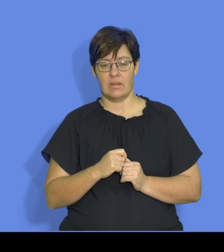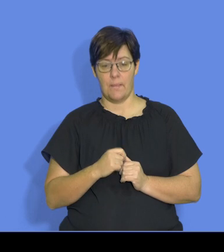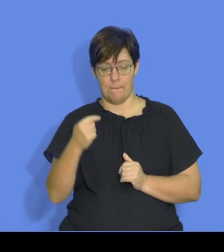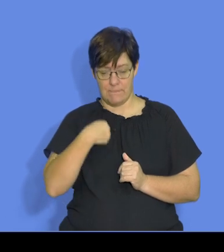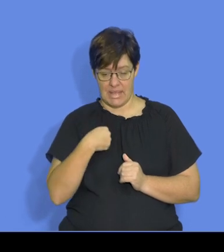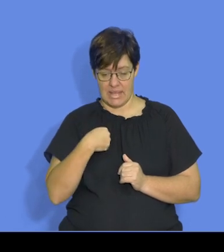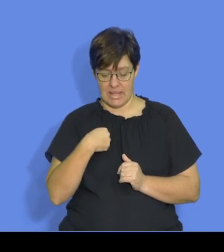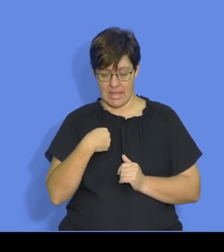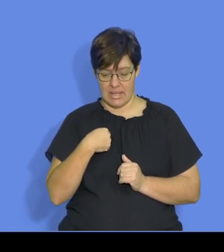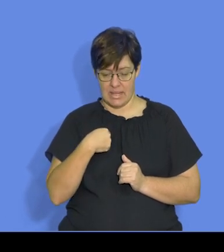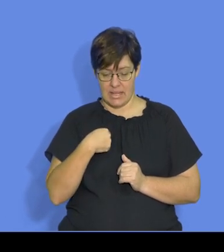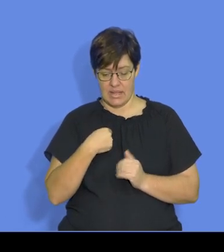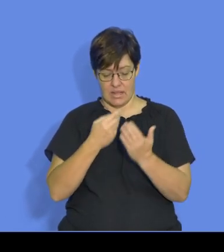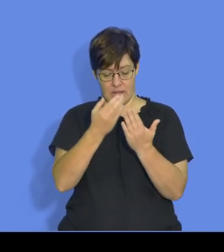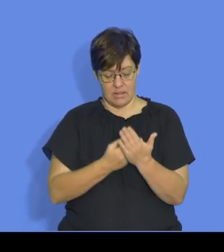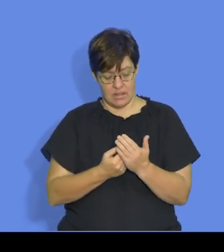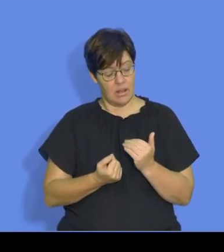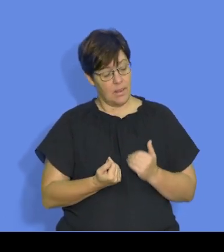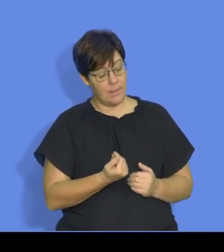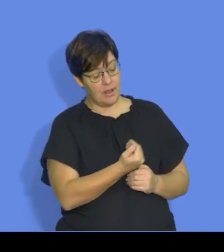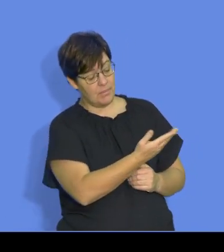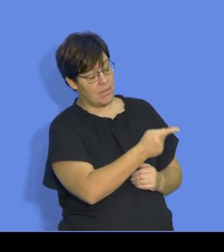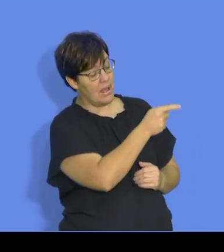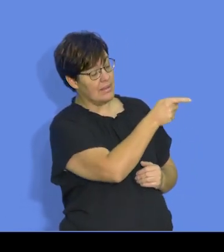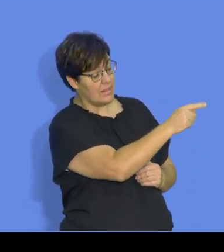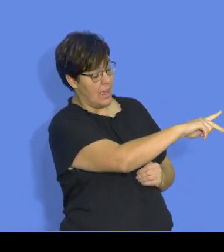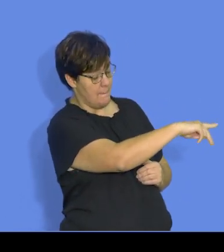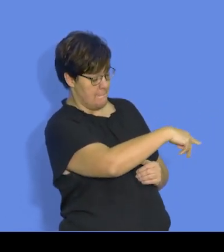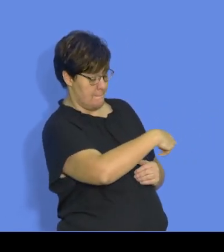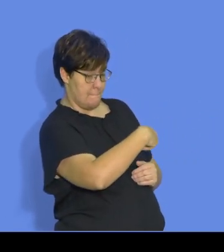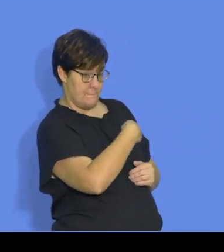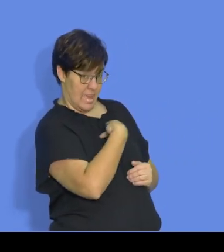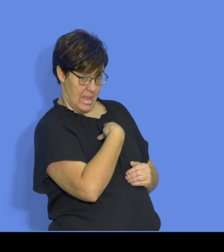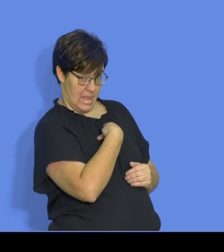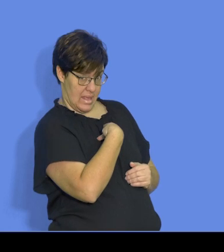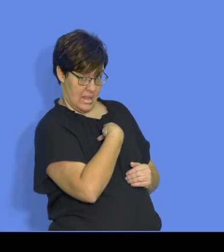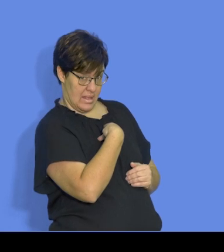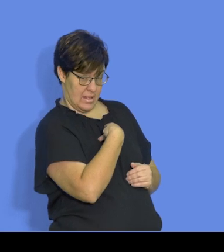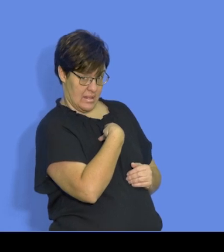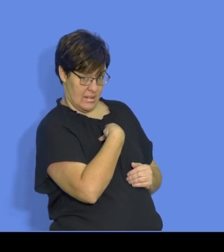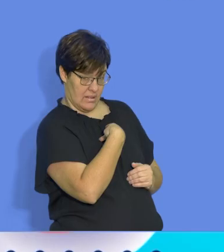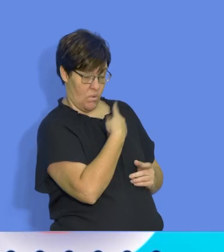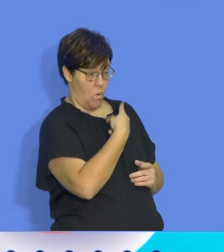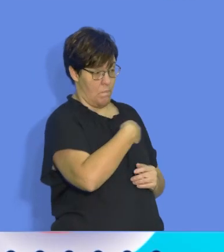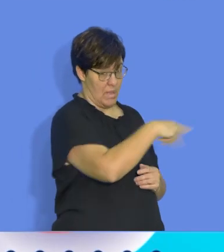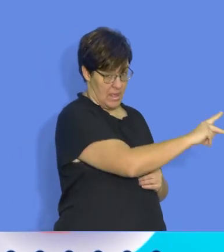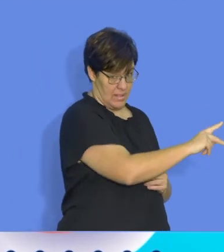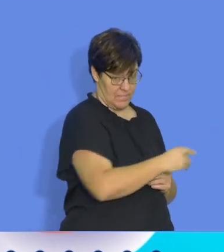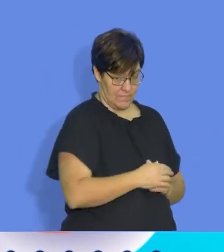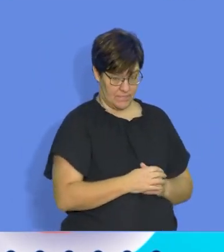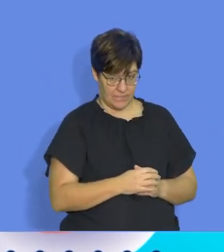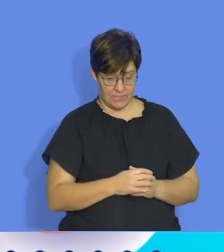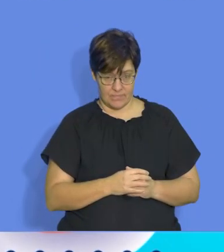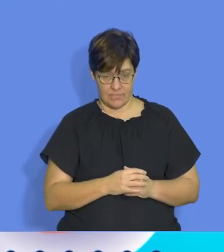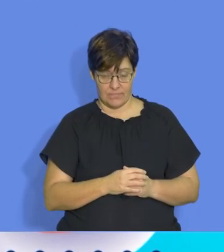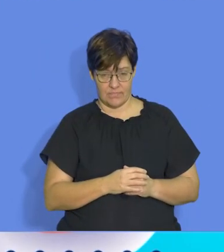refunded by SARS, and that is what we're going to be dealing with now. So, two things.